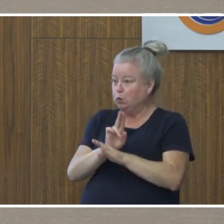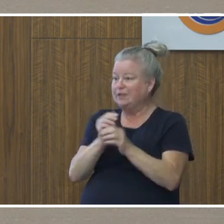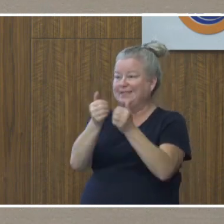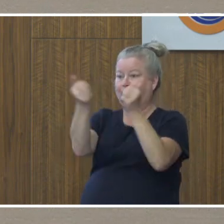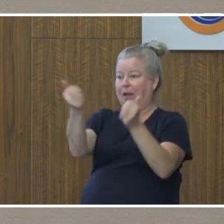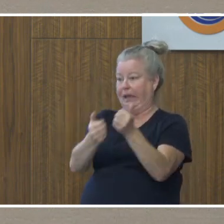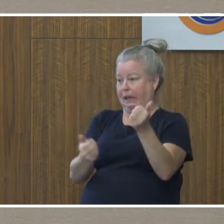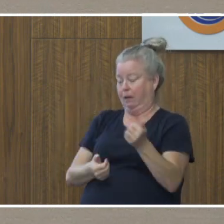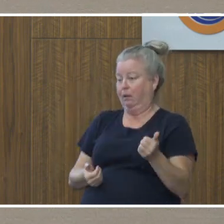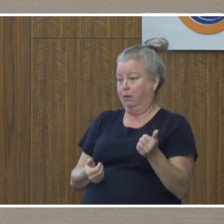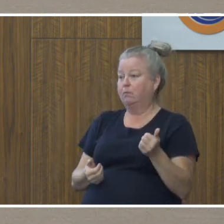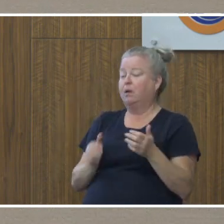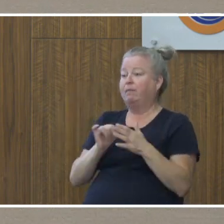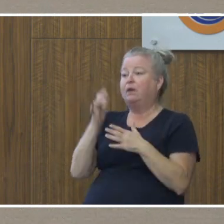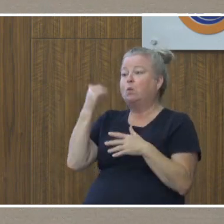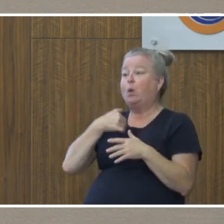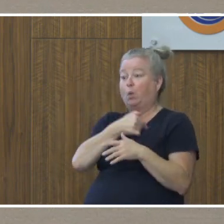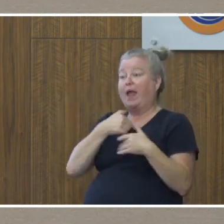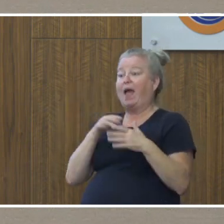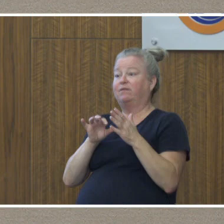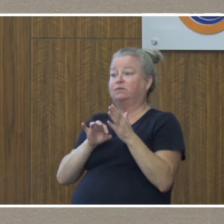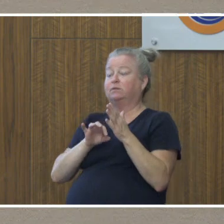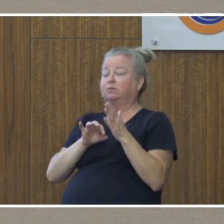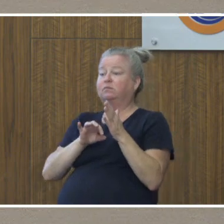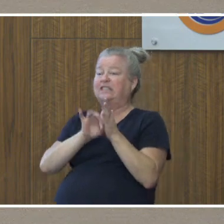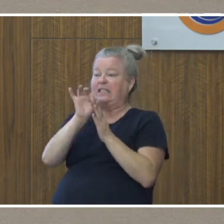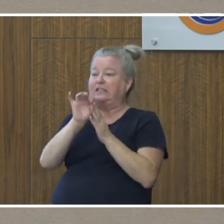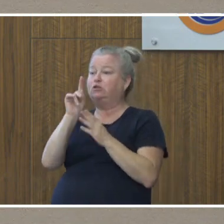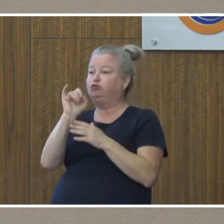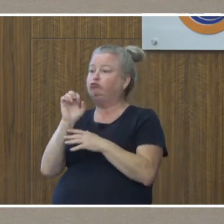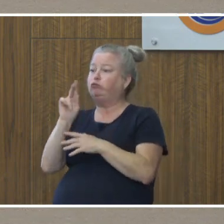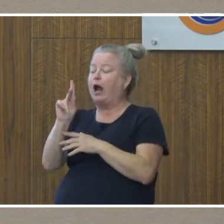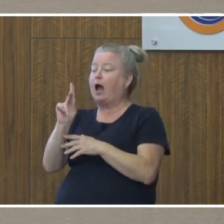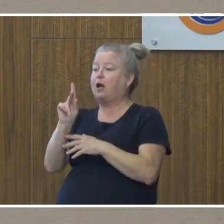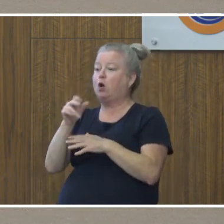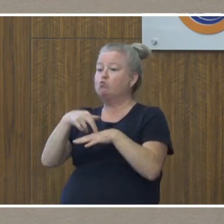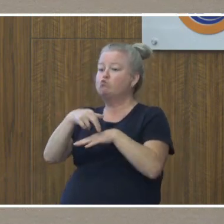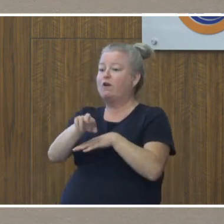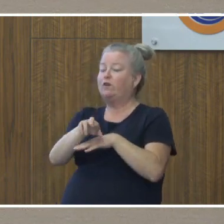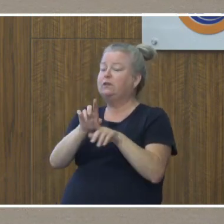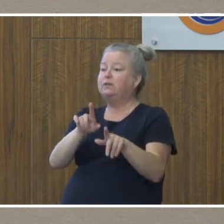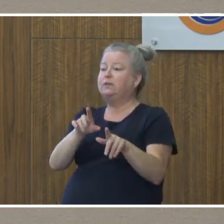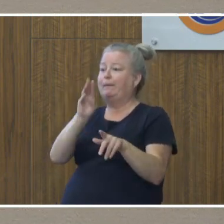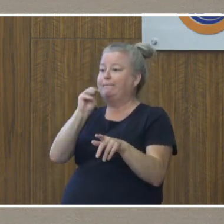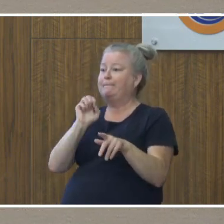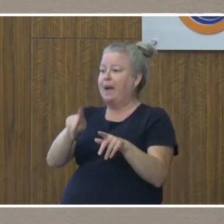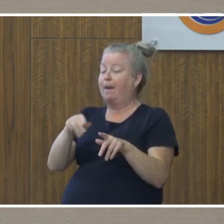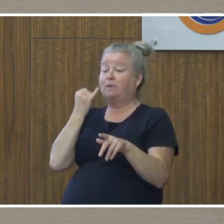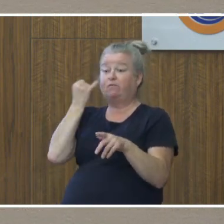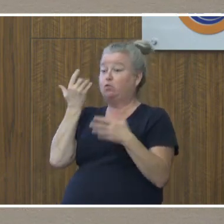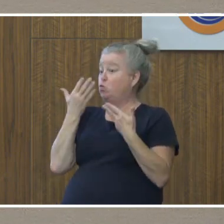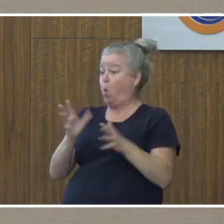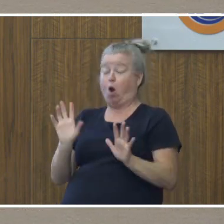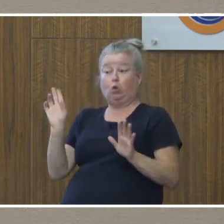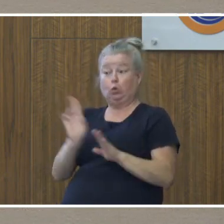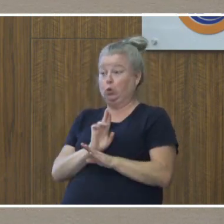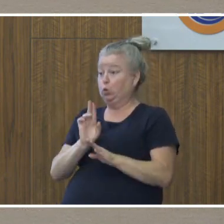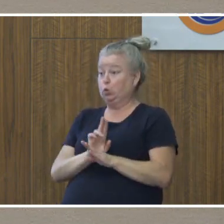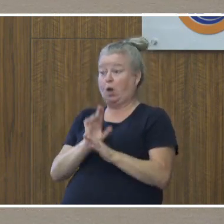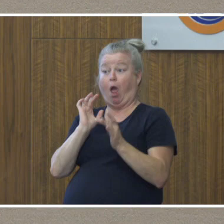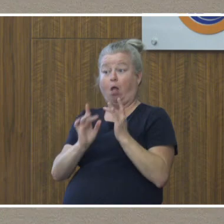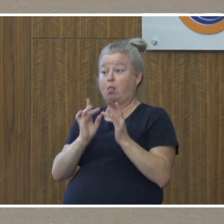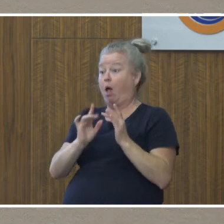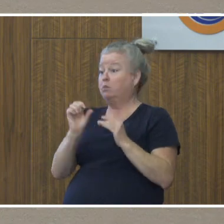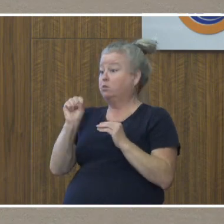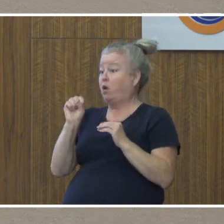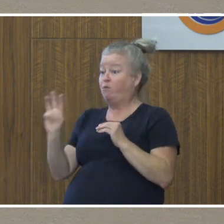separately. Okay. That's why we have the census tract reference maps in an Excel file. So if somebody doesn't want to use the online